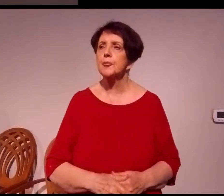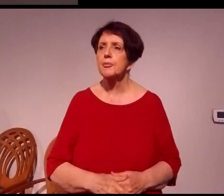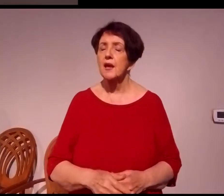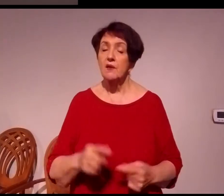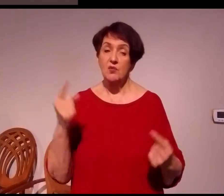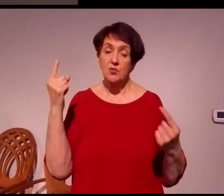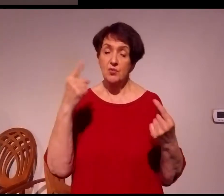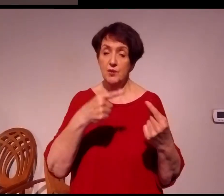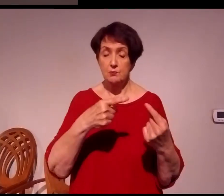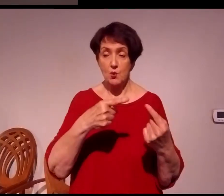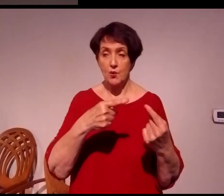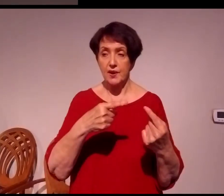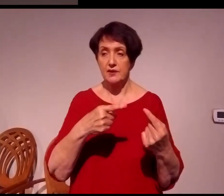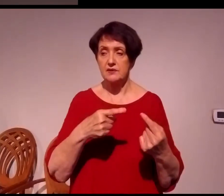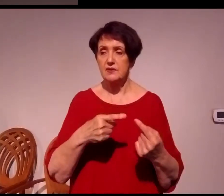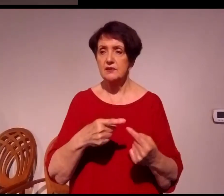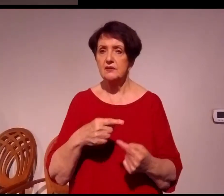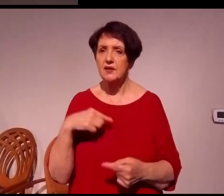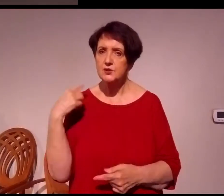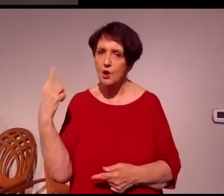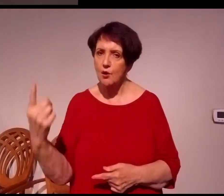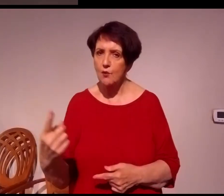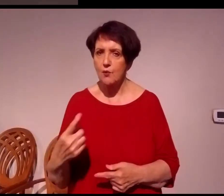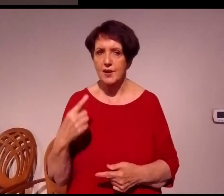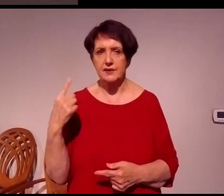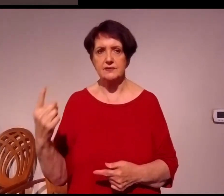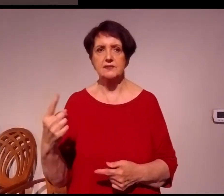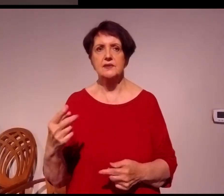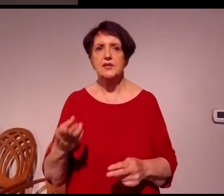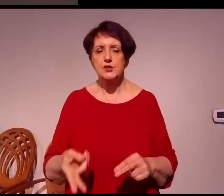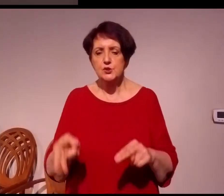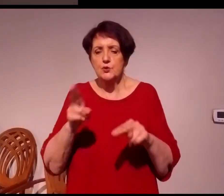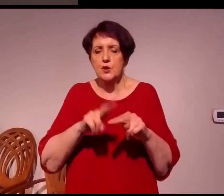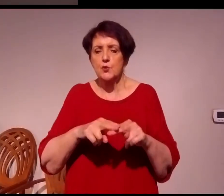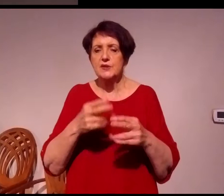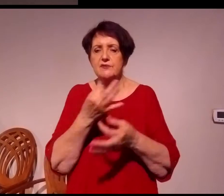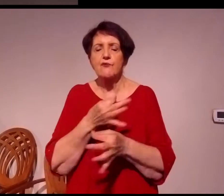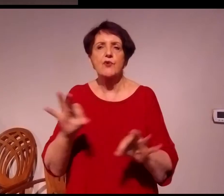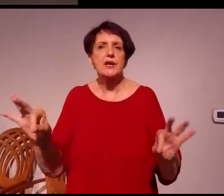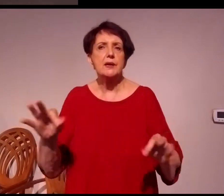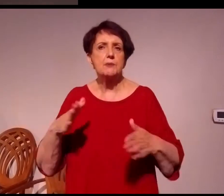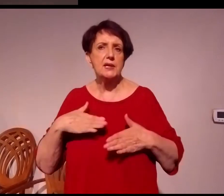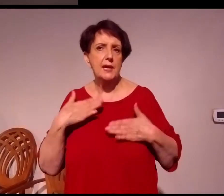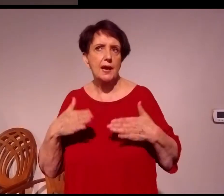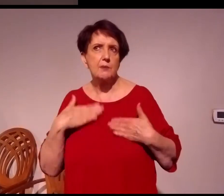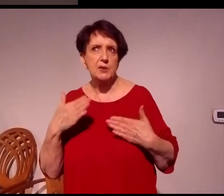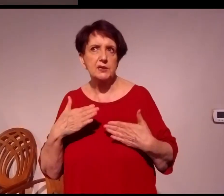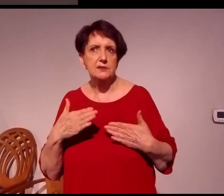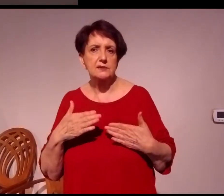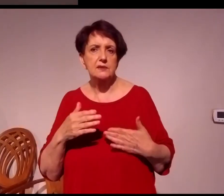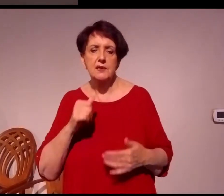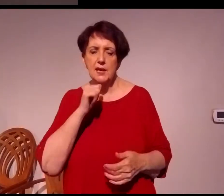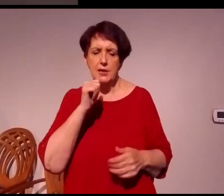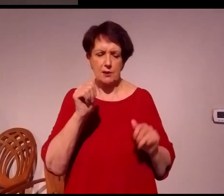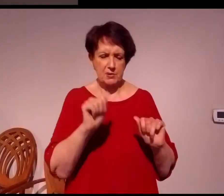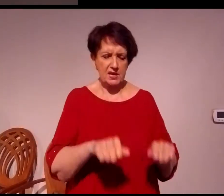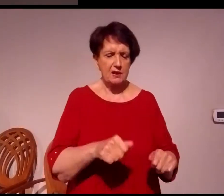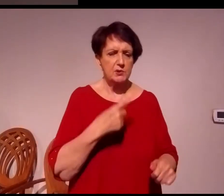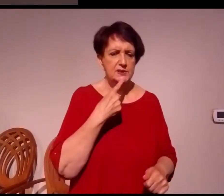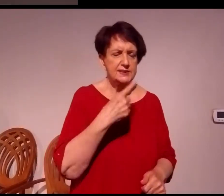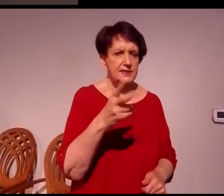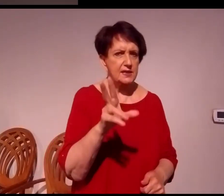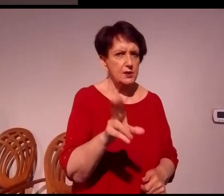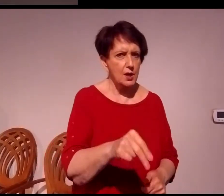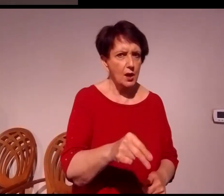point, as always, is to increase freedom and happiness. Not being able to say no has a